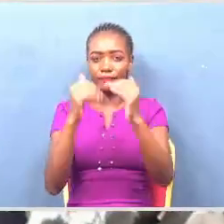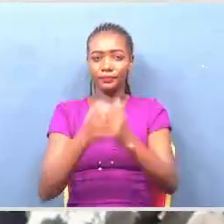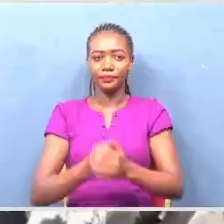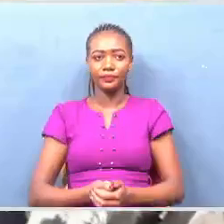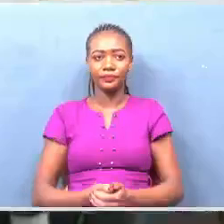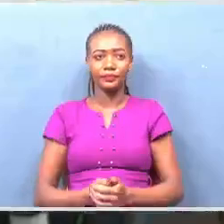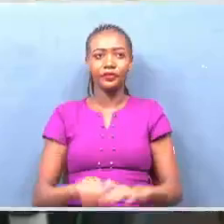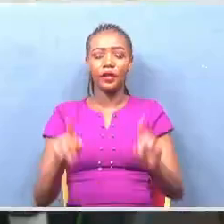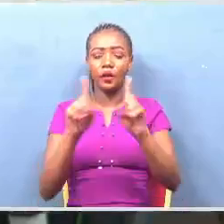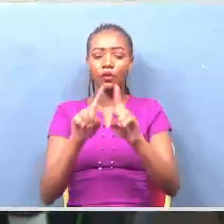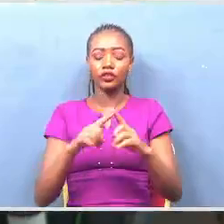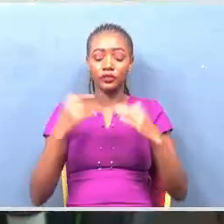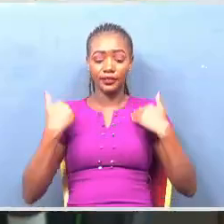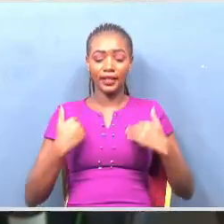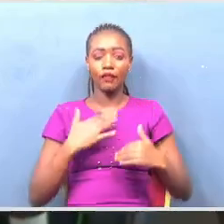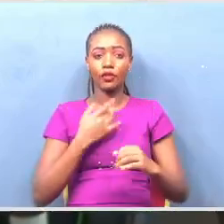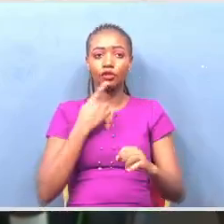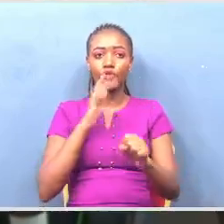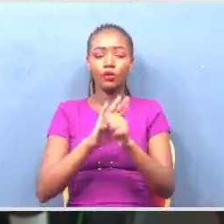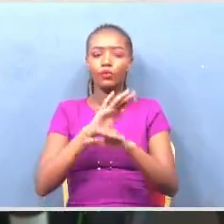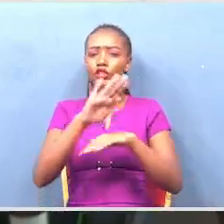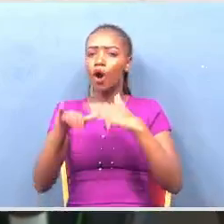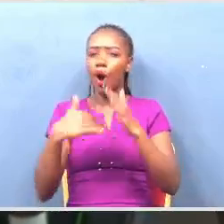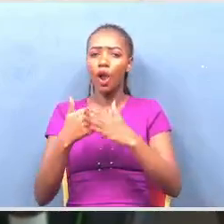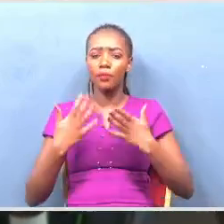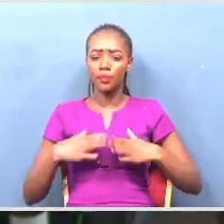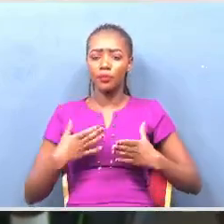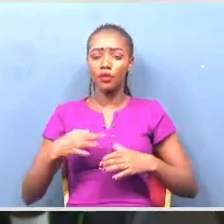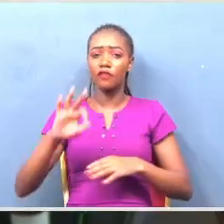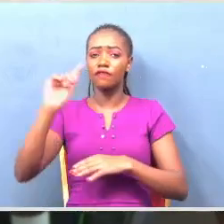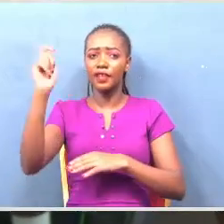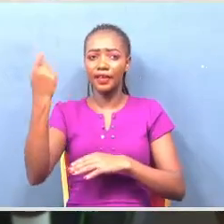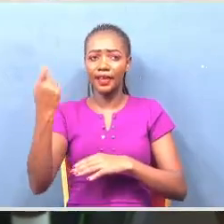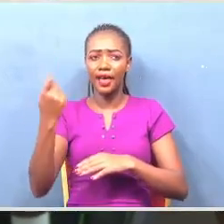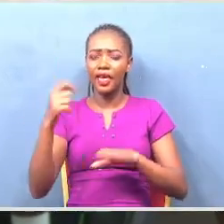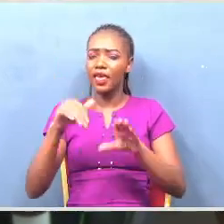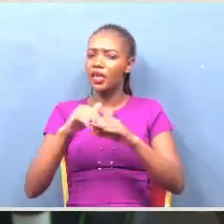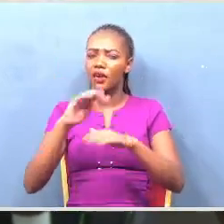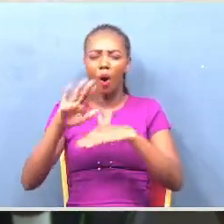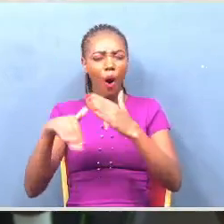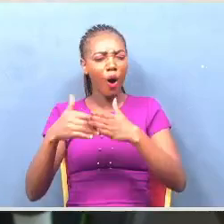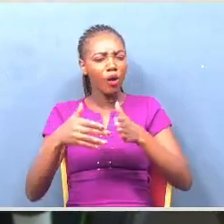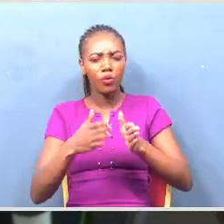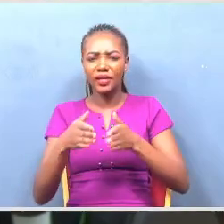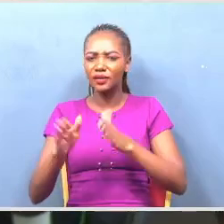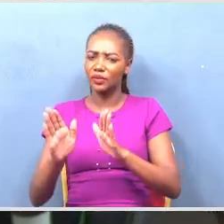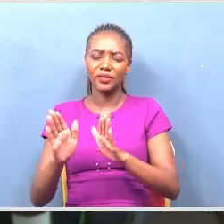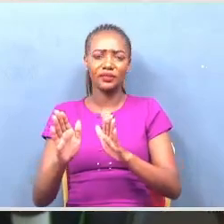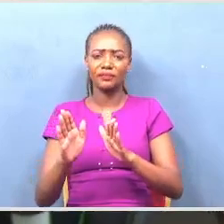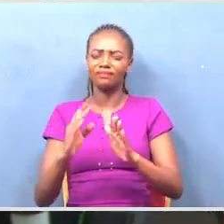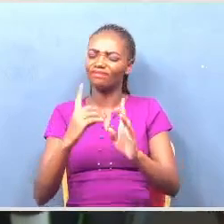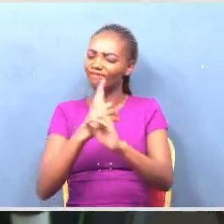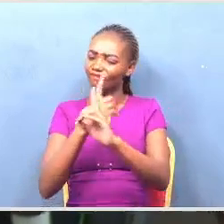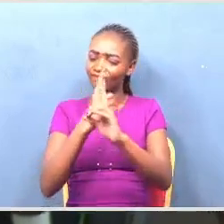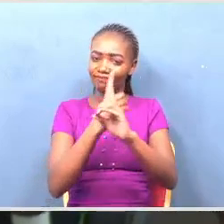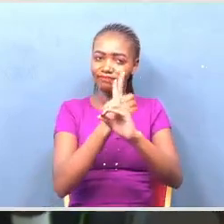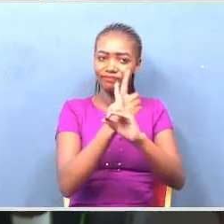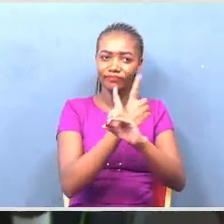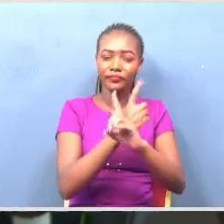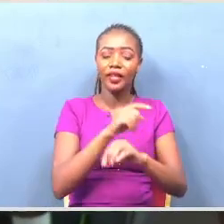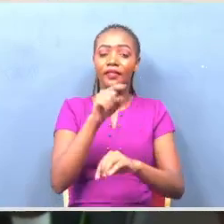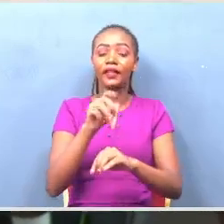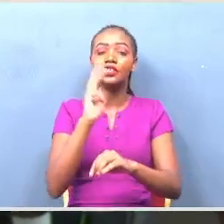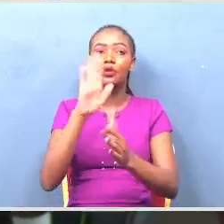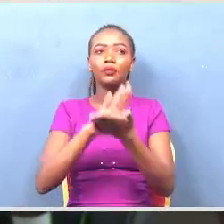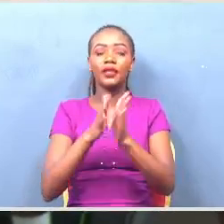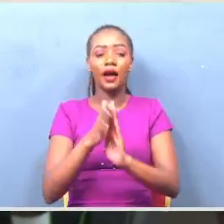I want to promise all the people of Kenya, whichever way they voted, that this will be